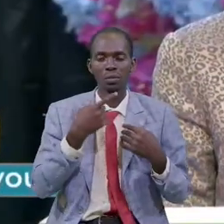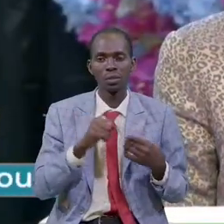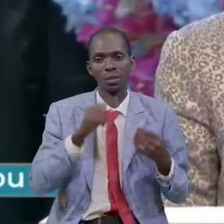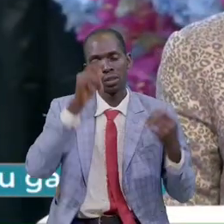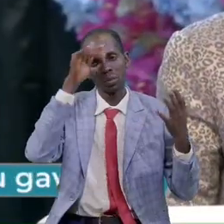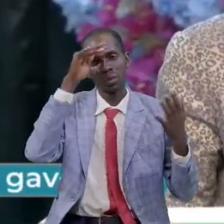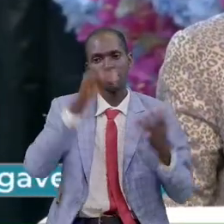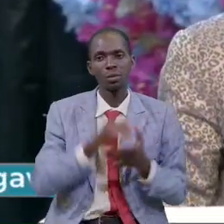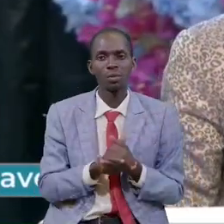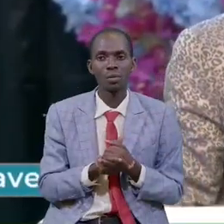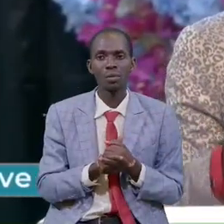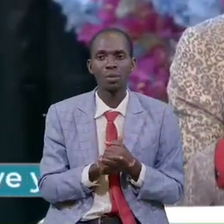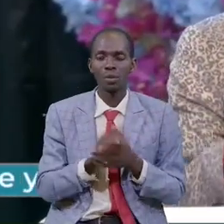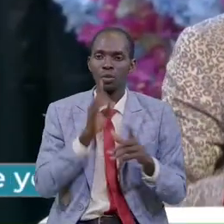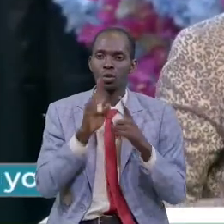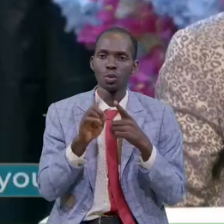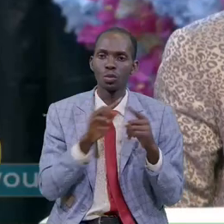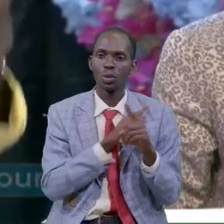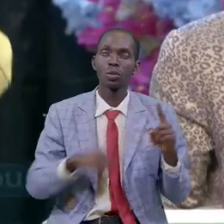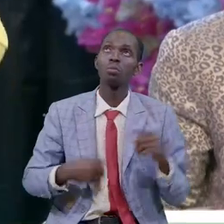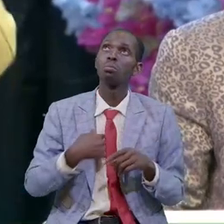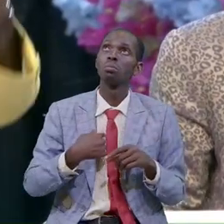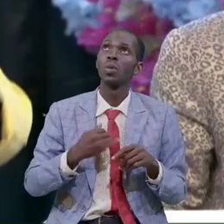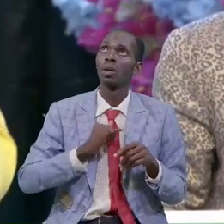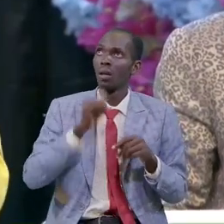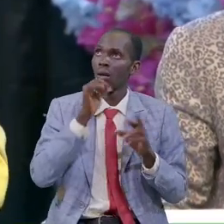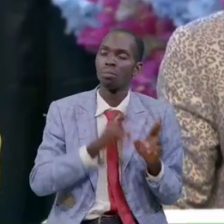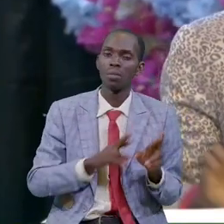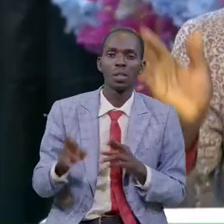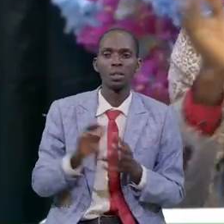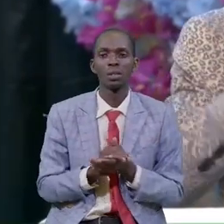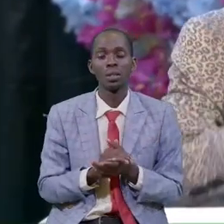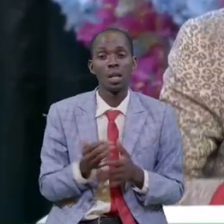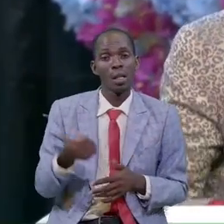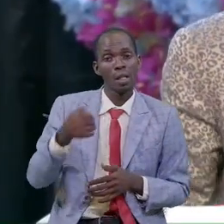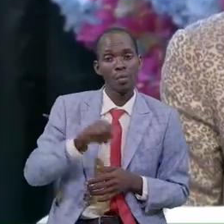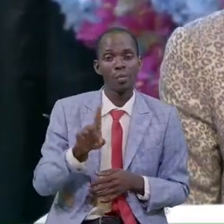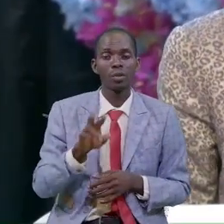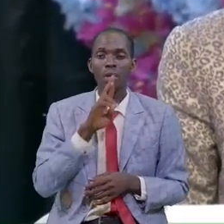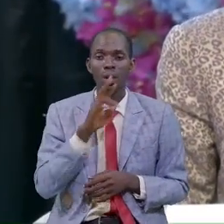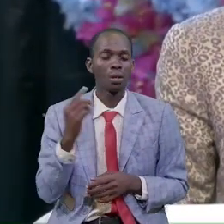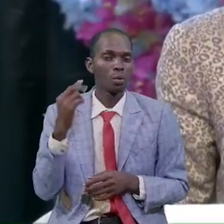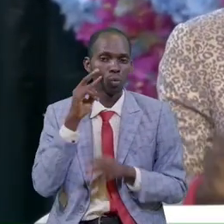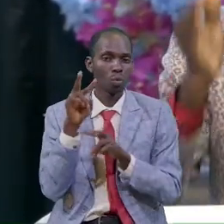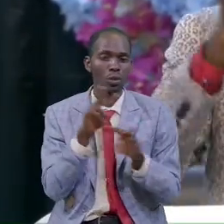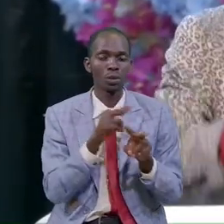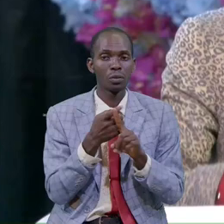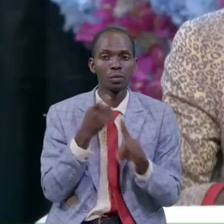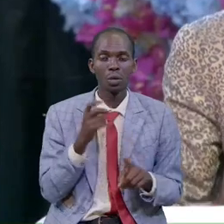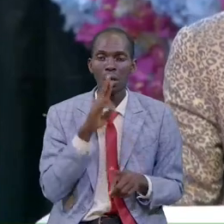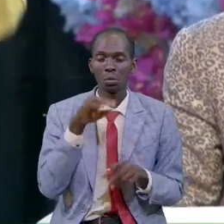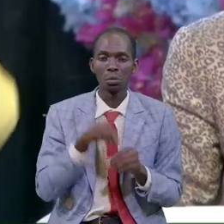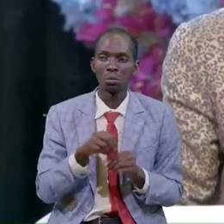Tell the Lord, I'm ready. Wherever you are hearing me, are you in USA?